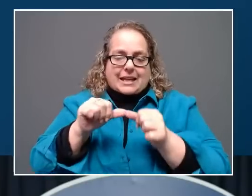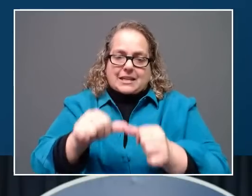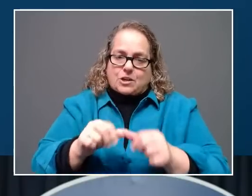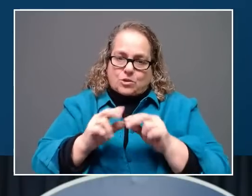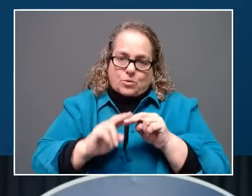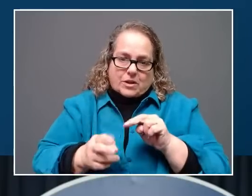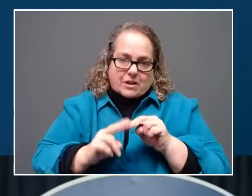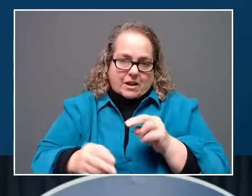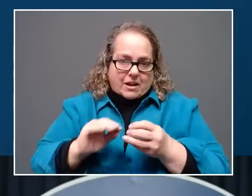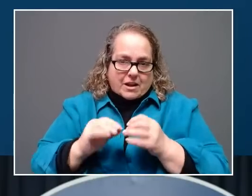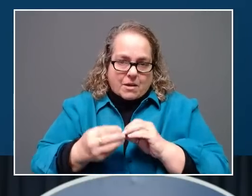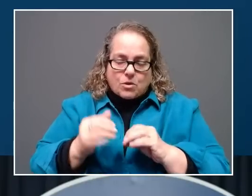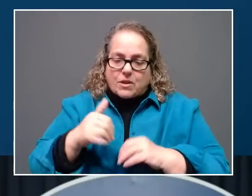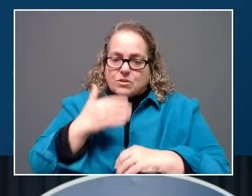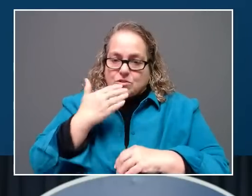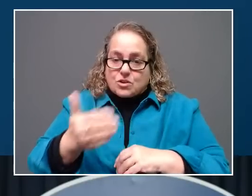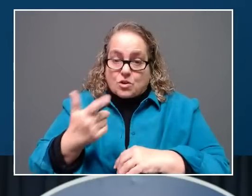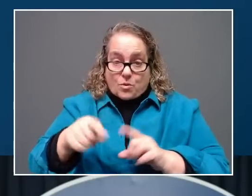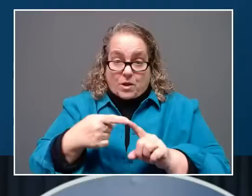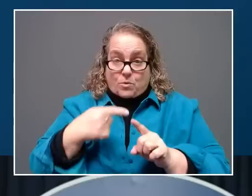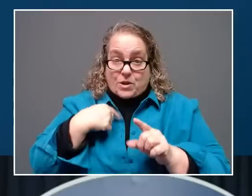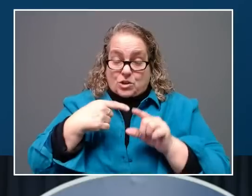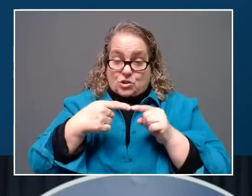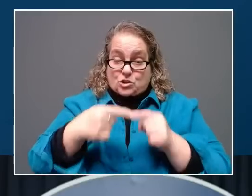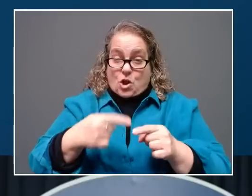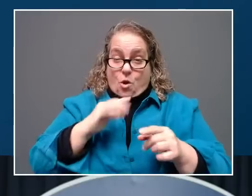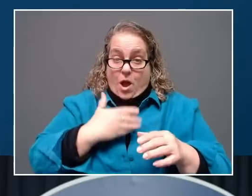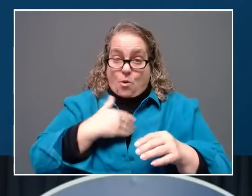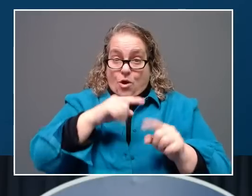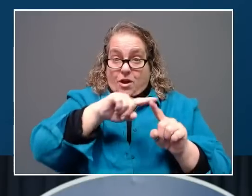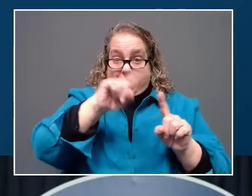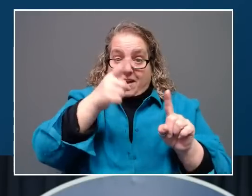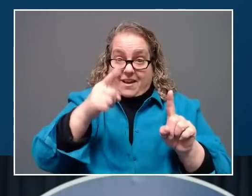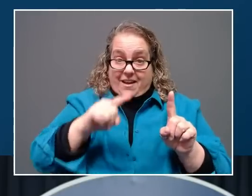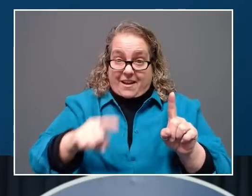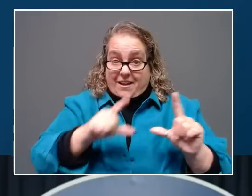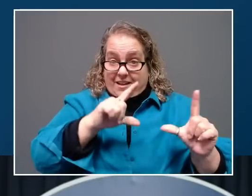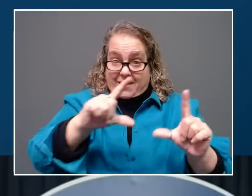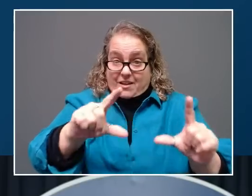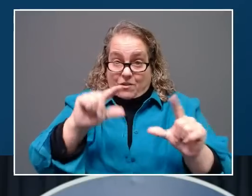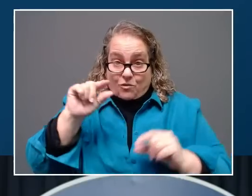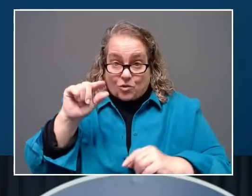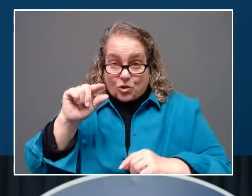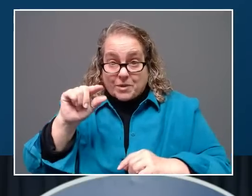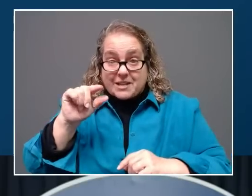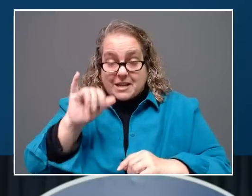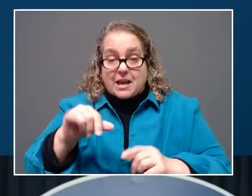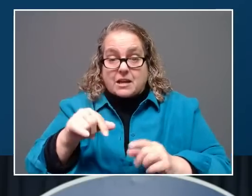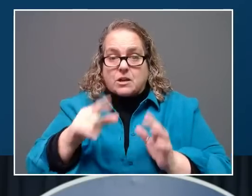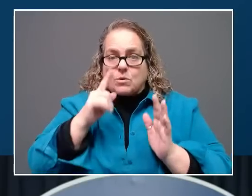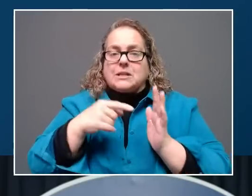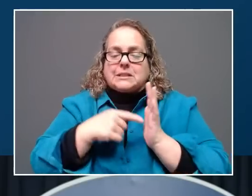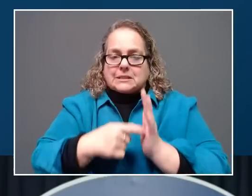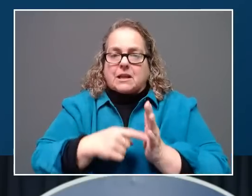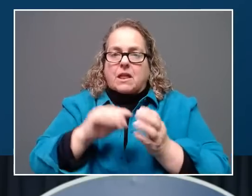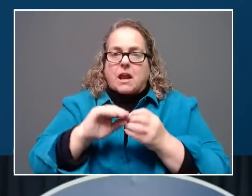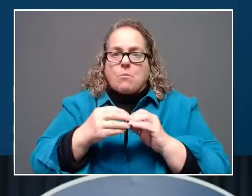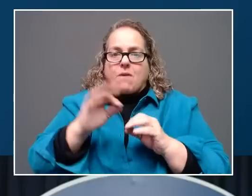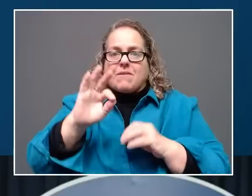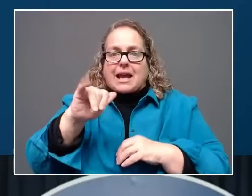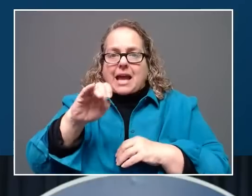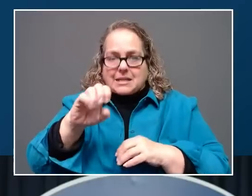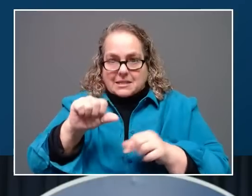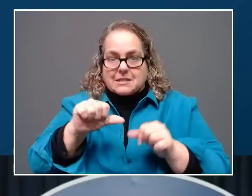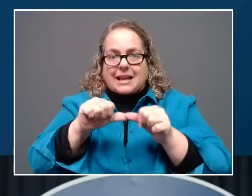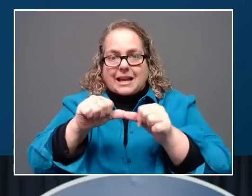minute our stair-stepper charts, the decline in cases is continuing, but it's not as pronounced as the decline